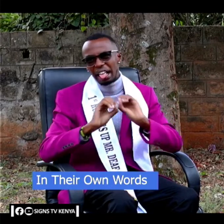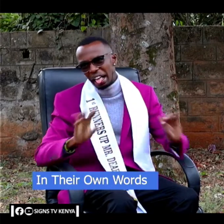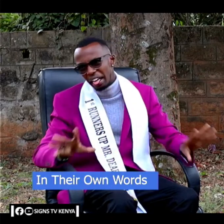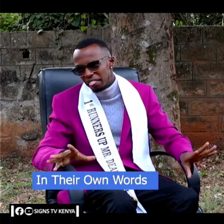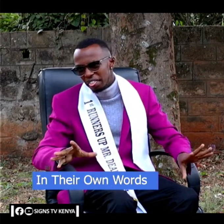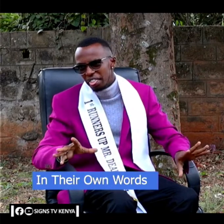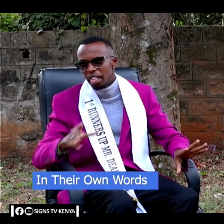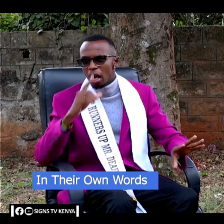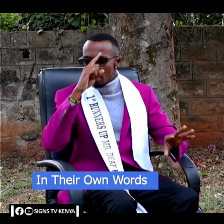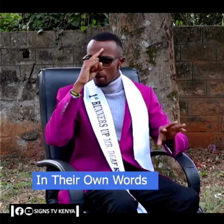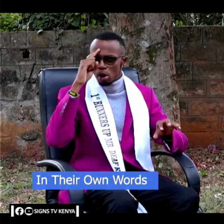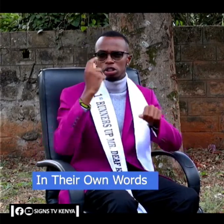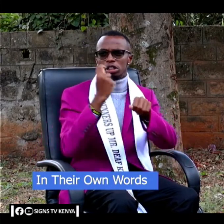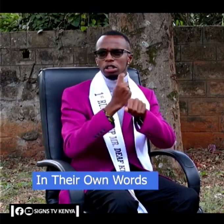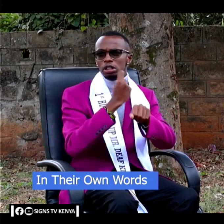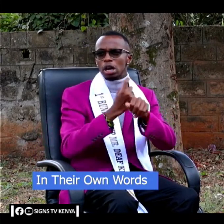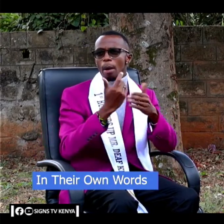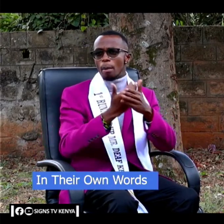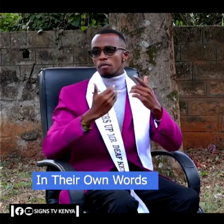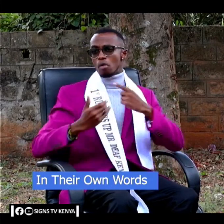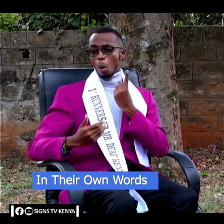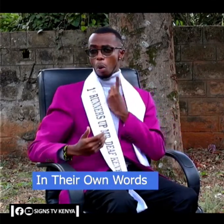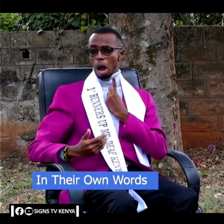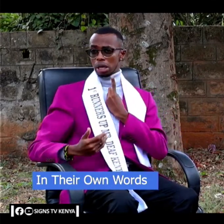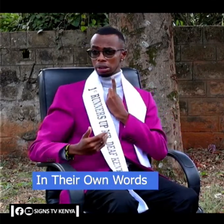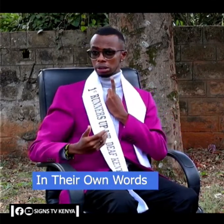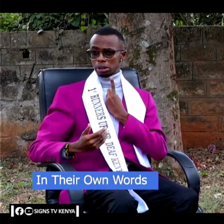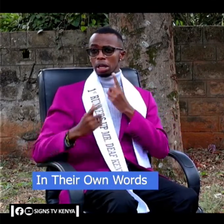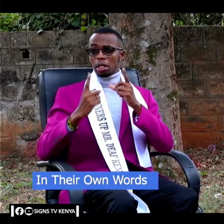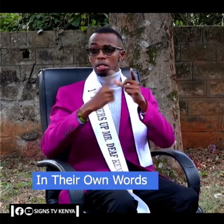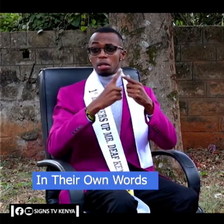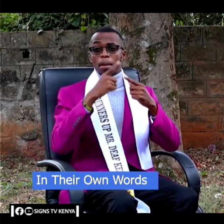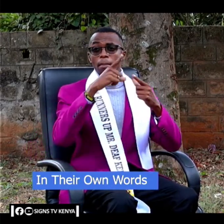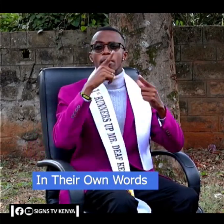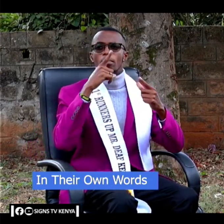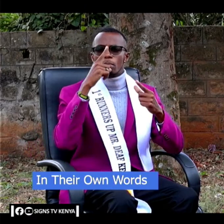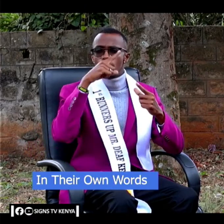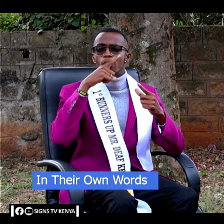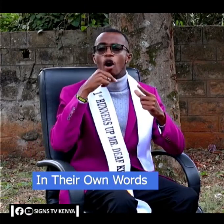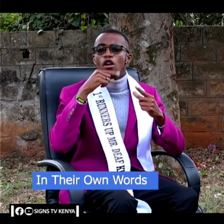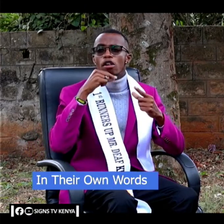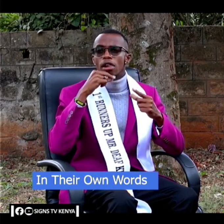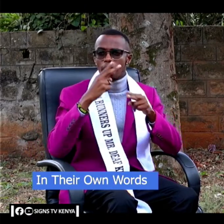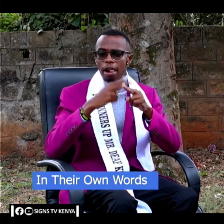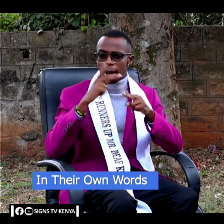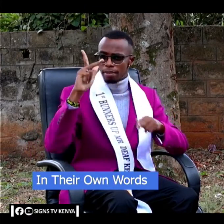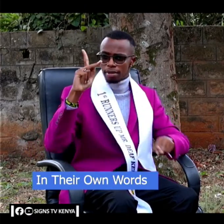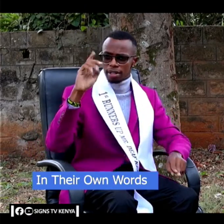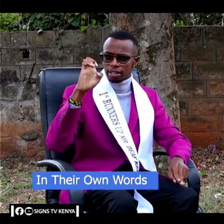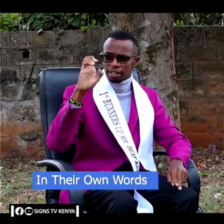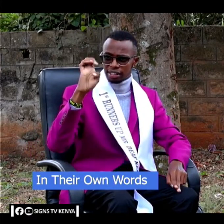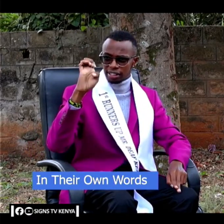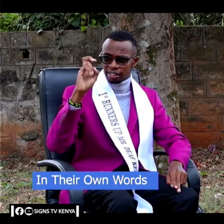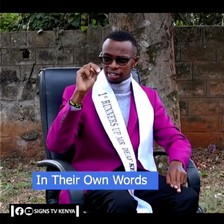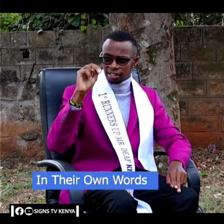some they had challenges from fairs because their homes are far.